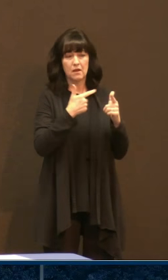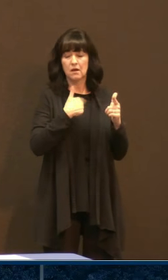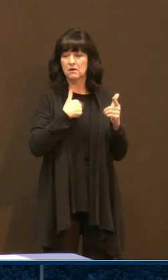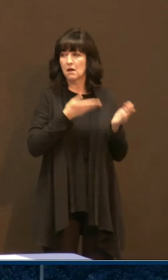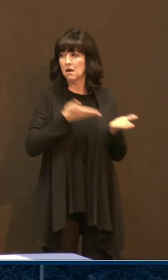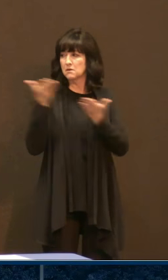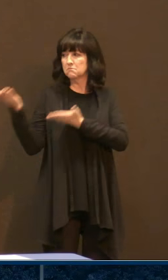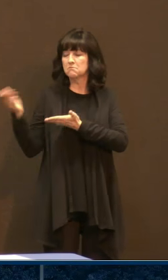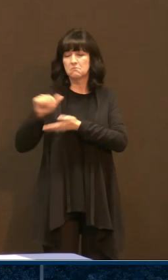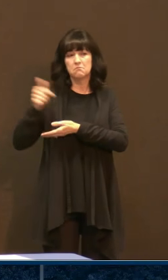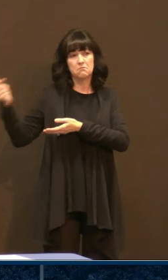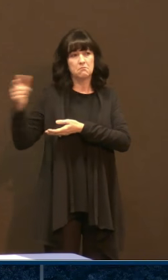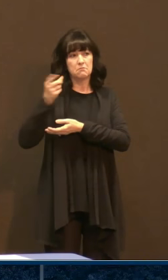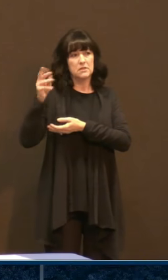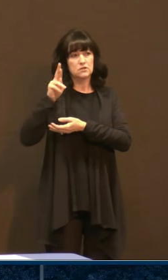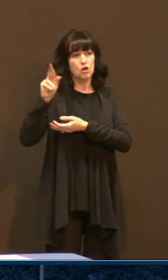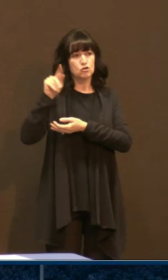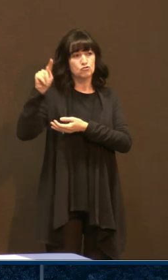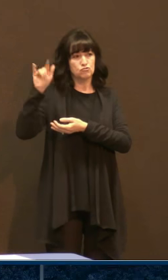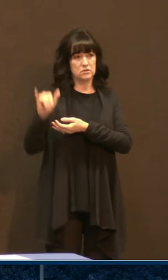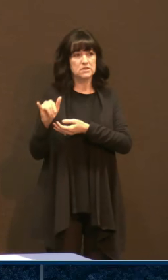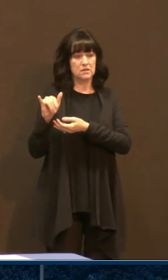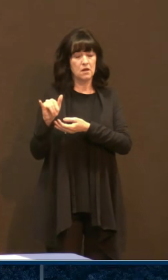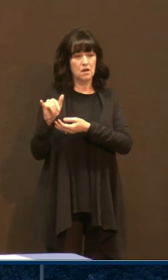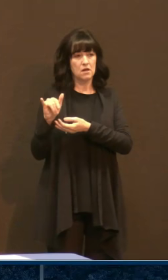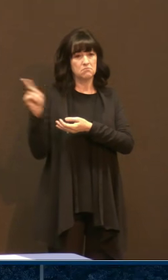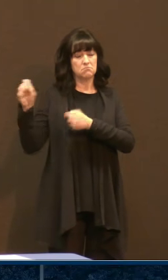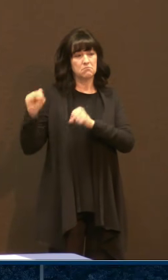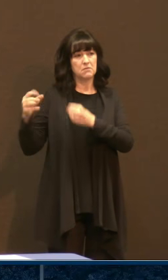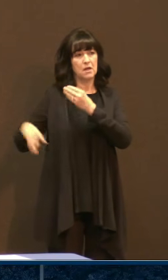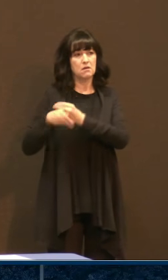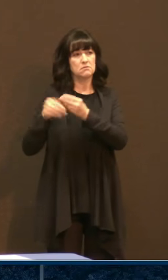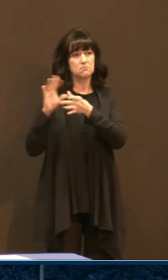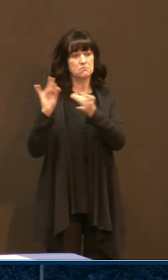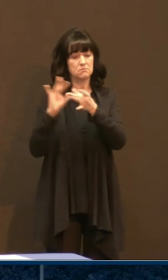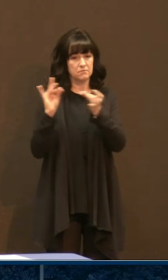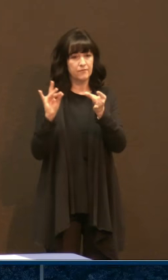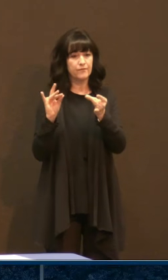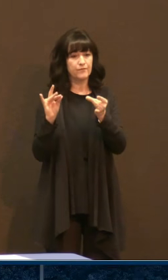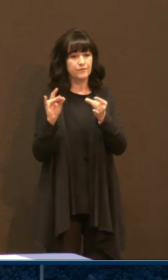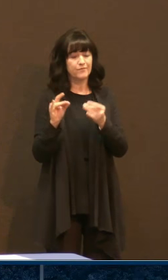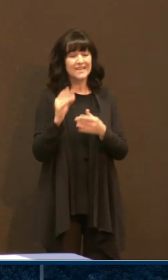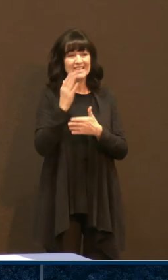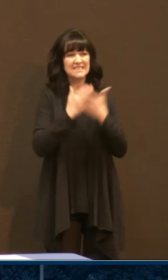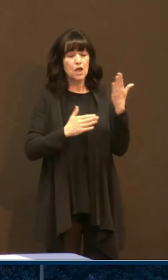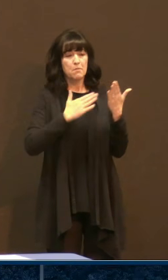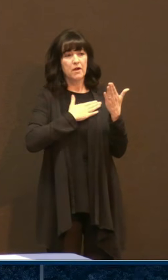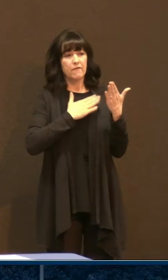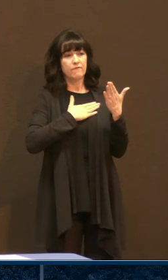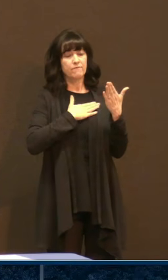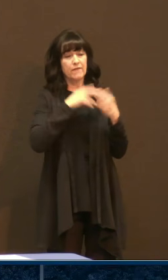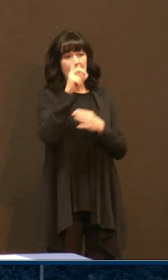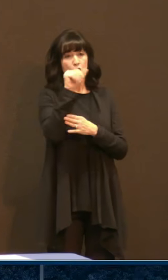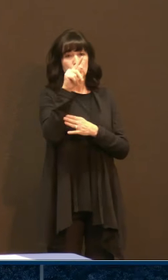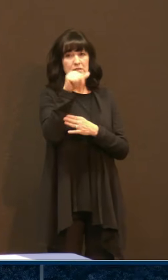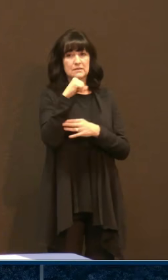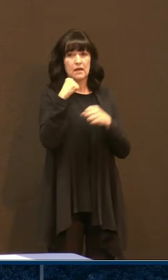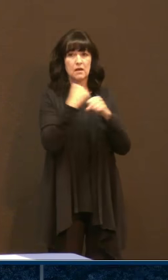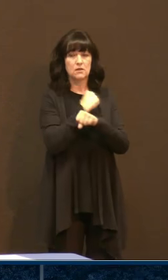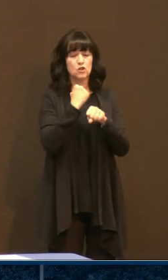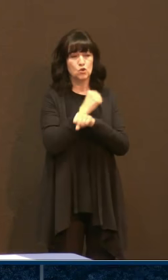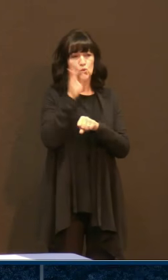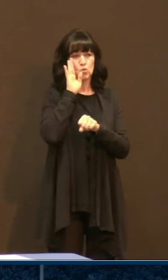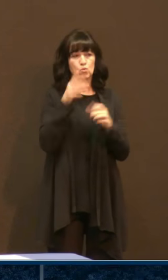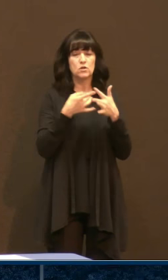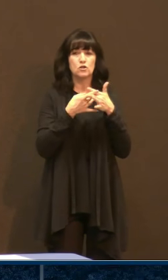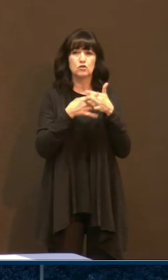Those are the two, factors that we really need to correct for in our data. And we'll start producing a bar chart,